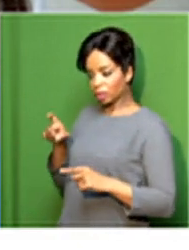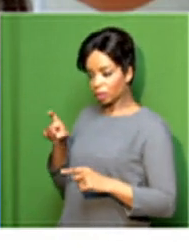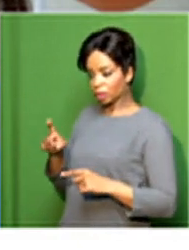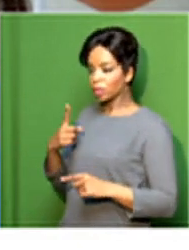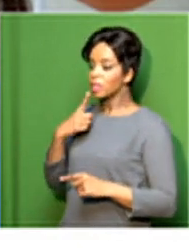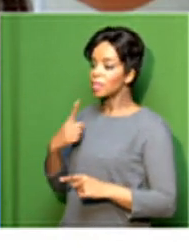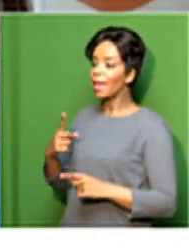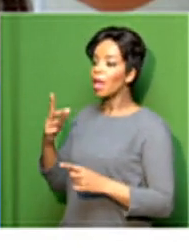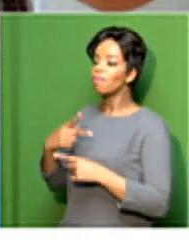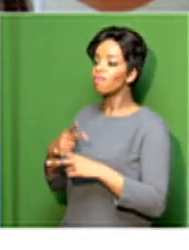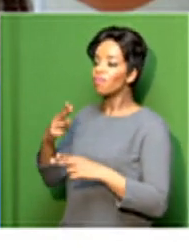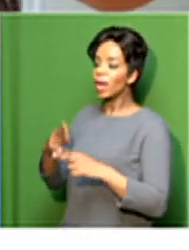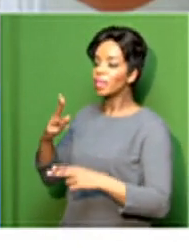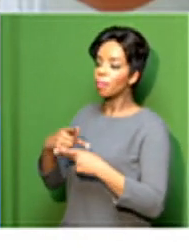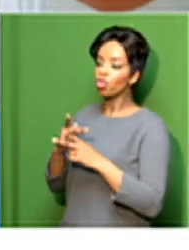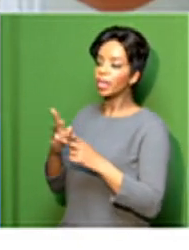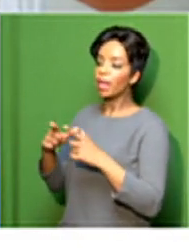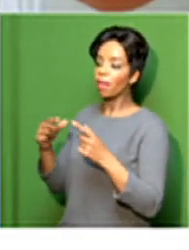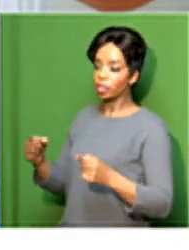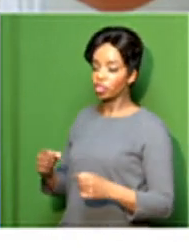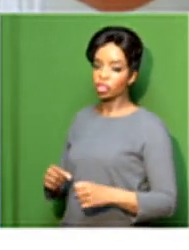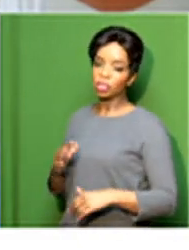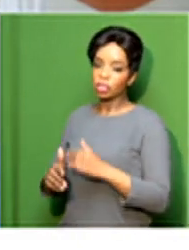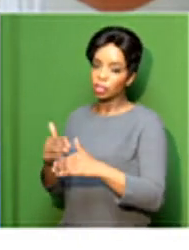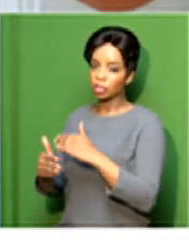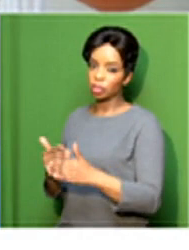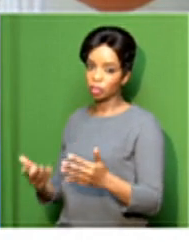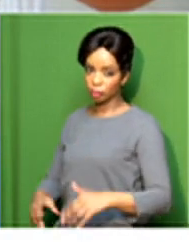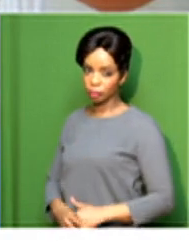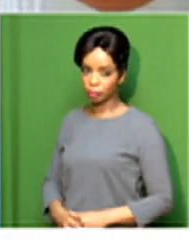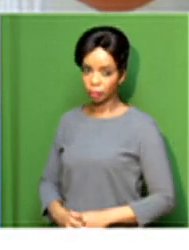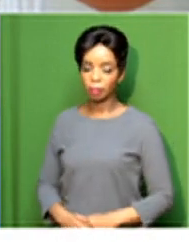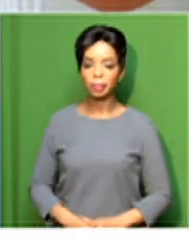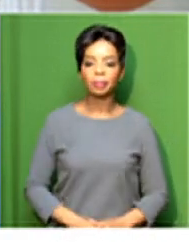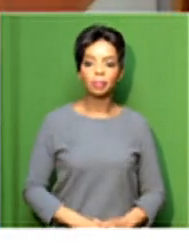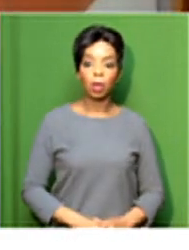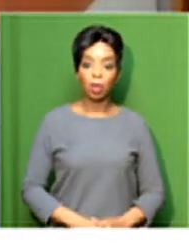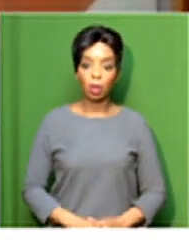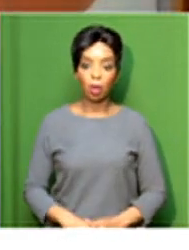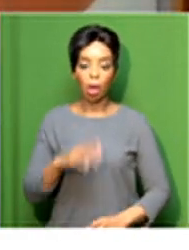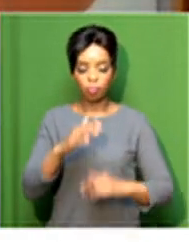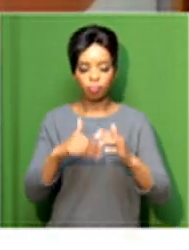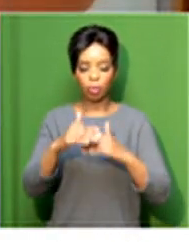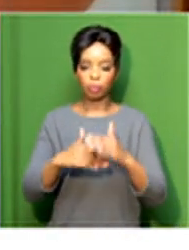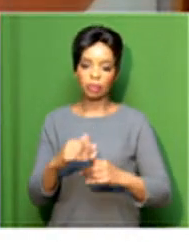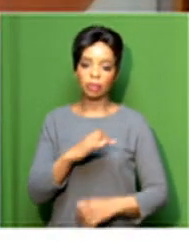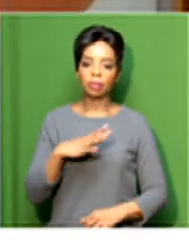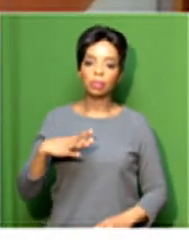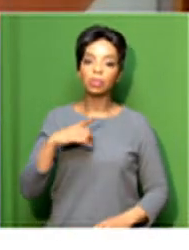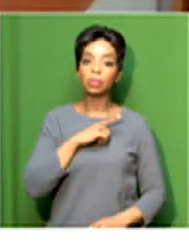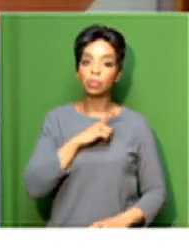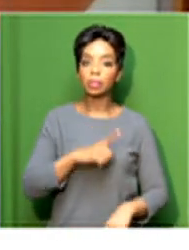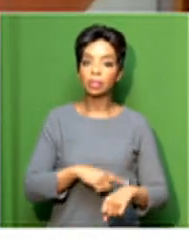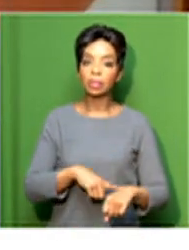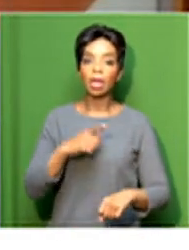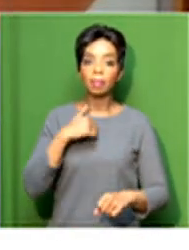Teacher final product. Yeah, so it was quite a process. By the time I got involved with the film,